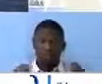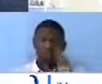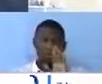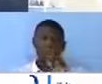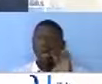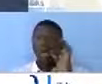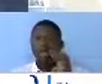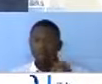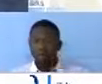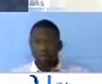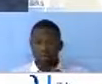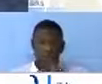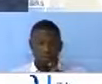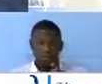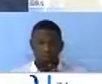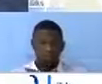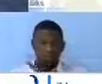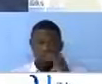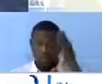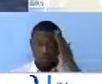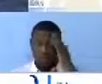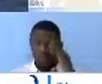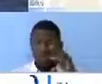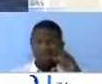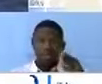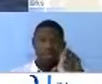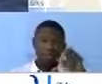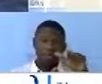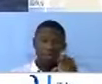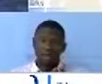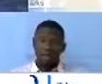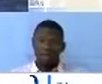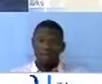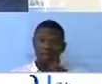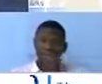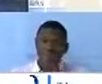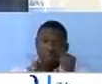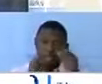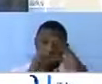my question. You did not know that the NIA had safe houses?